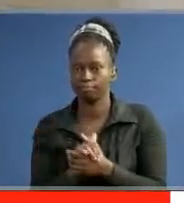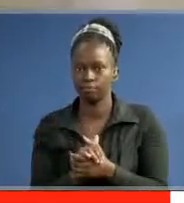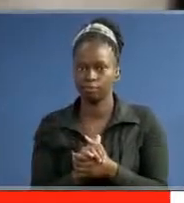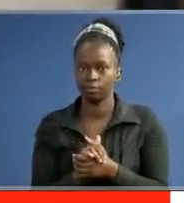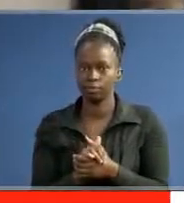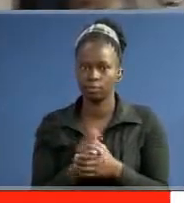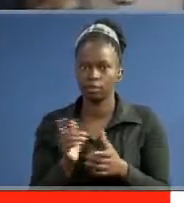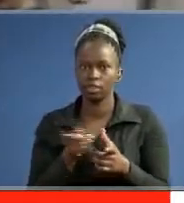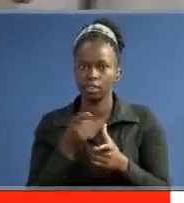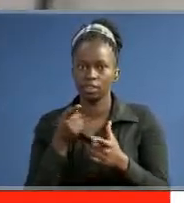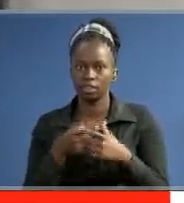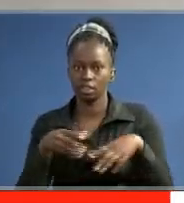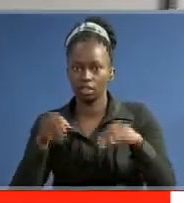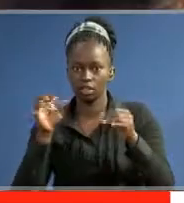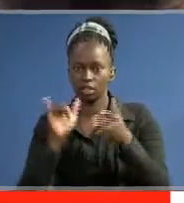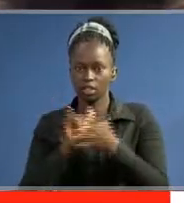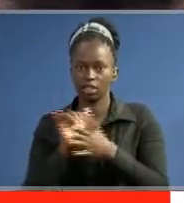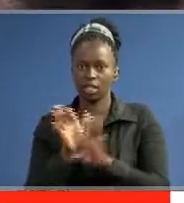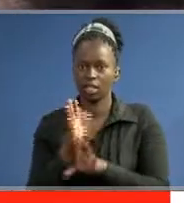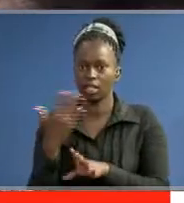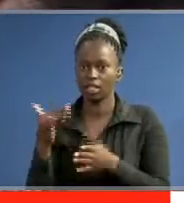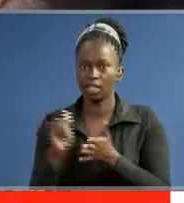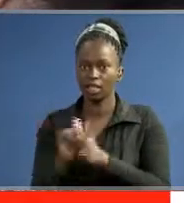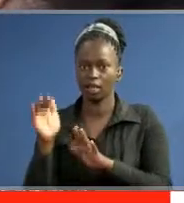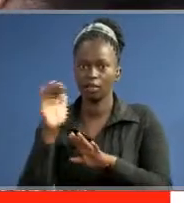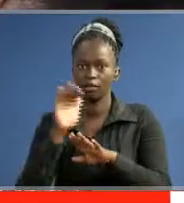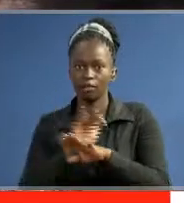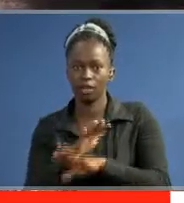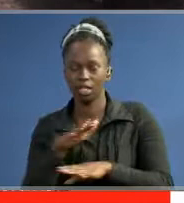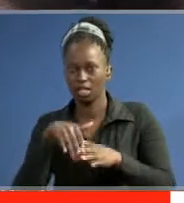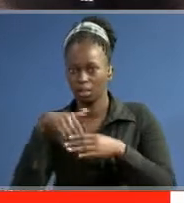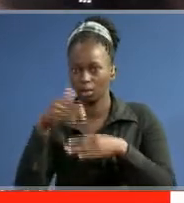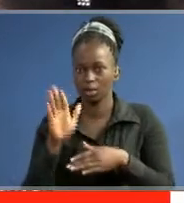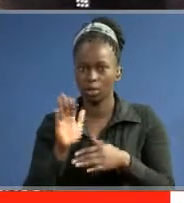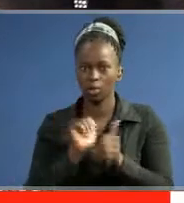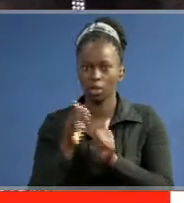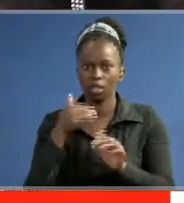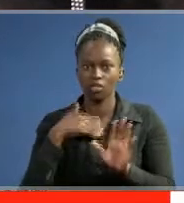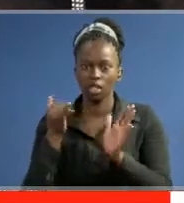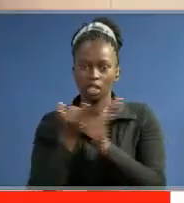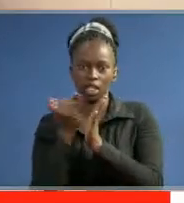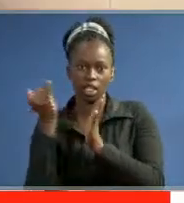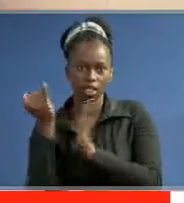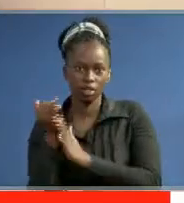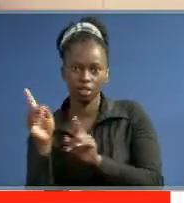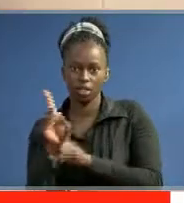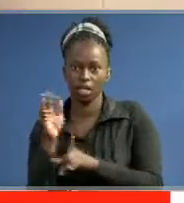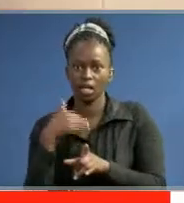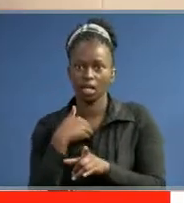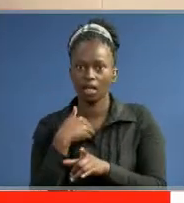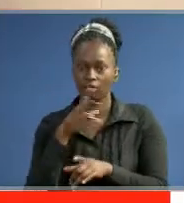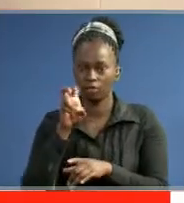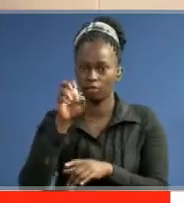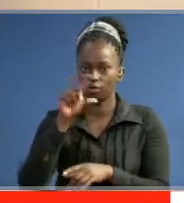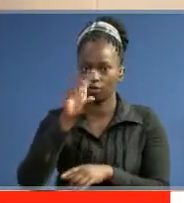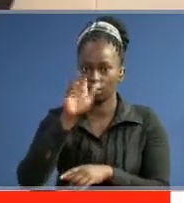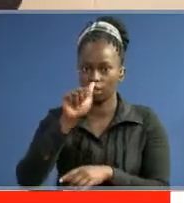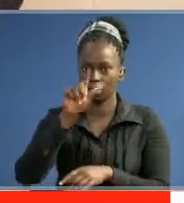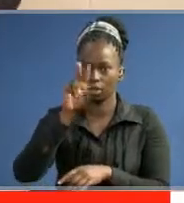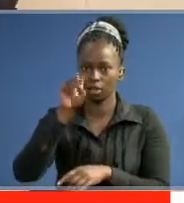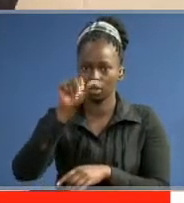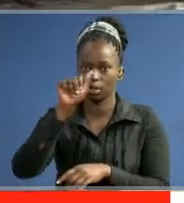took the better part of the day to find out various methods of meat preservation and how to know the best meat for